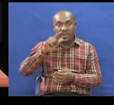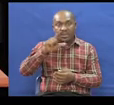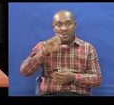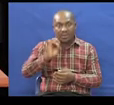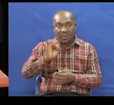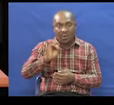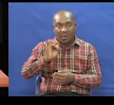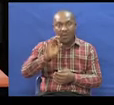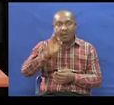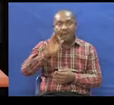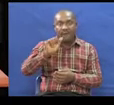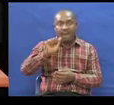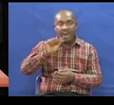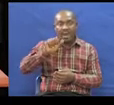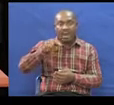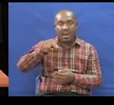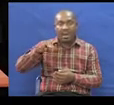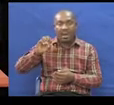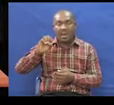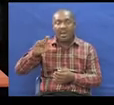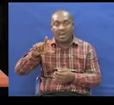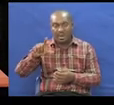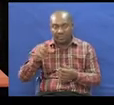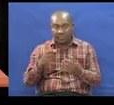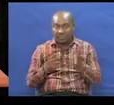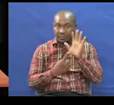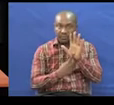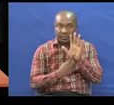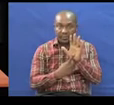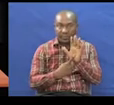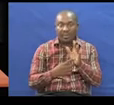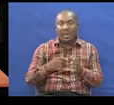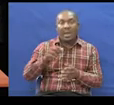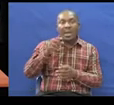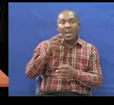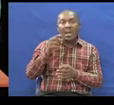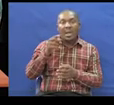So the last one, we must have a gas jar.